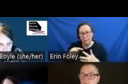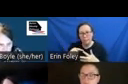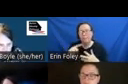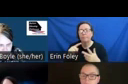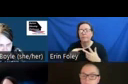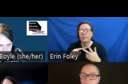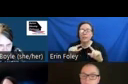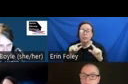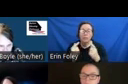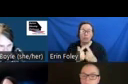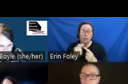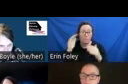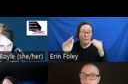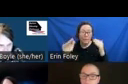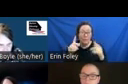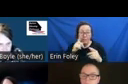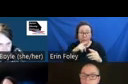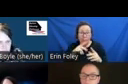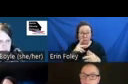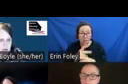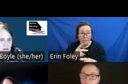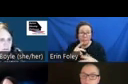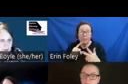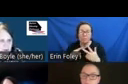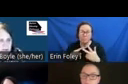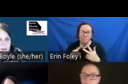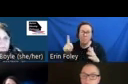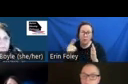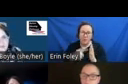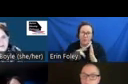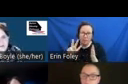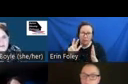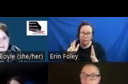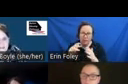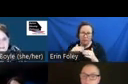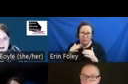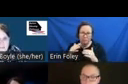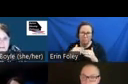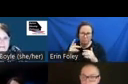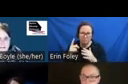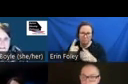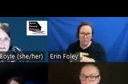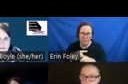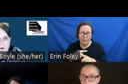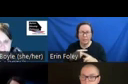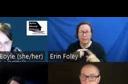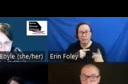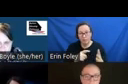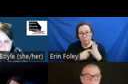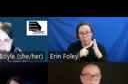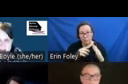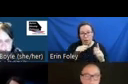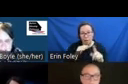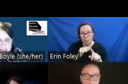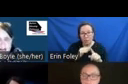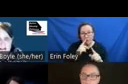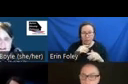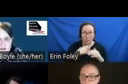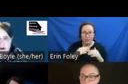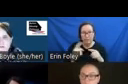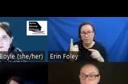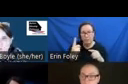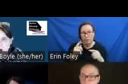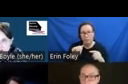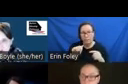worth about $1,324 a month. The person must need at least prompting for at least one ADL, and it is designed